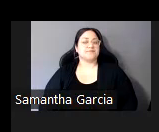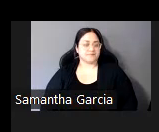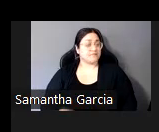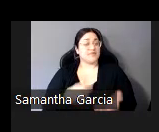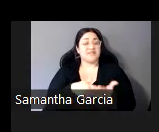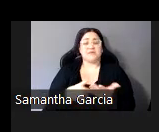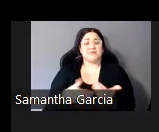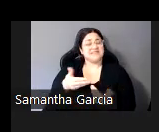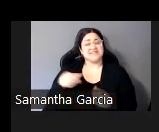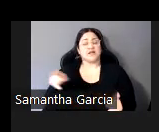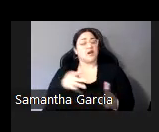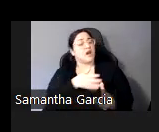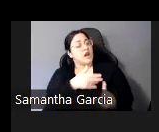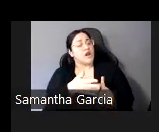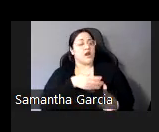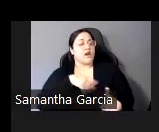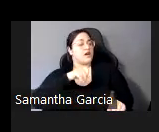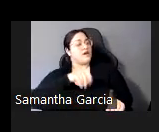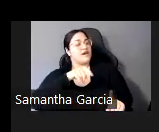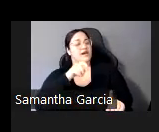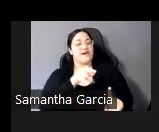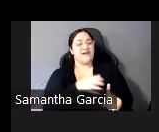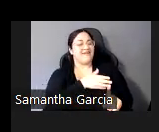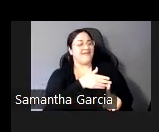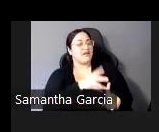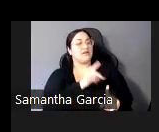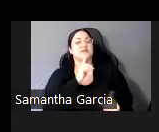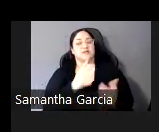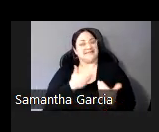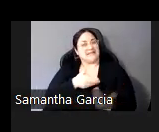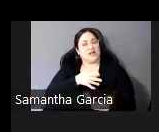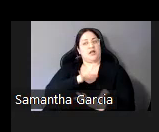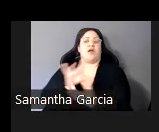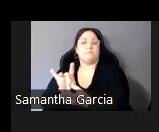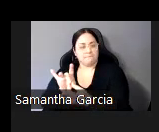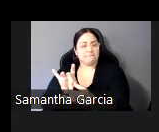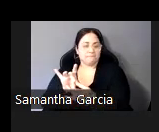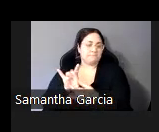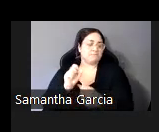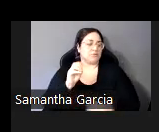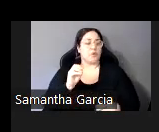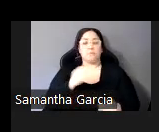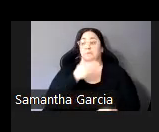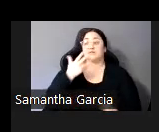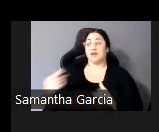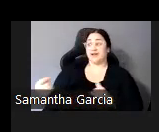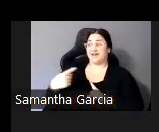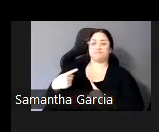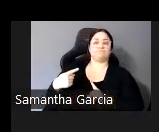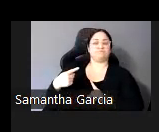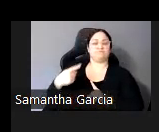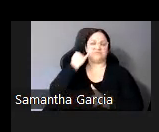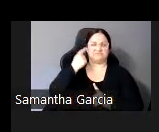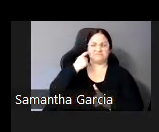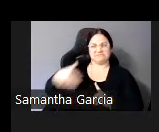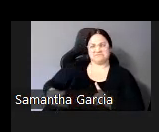and they're flattering messages. And then once these scammers, they feel that they've gained your trust or built that relationship with